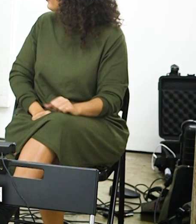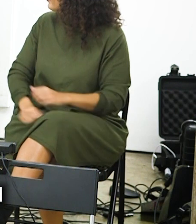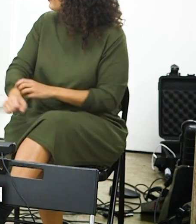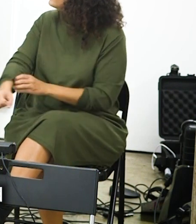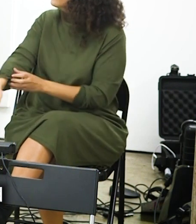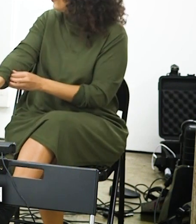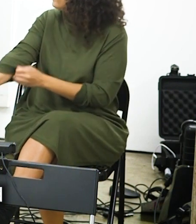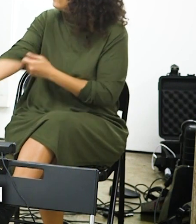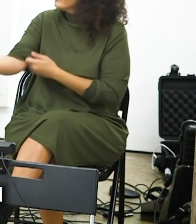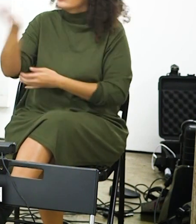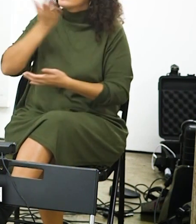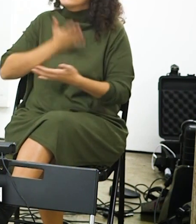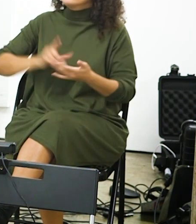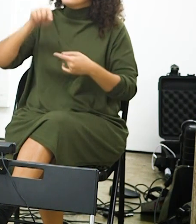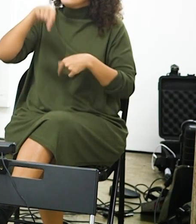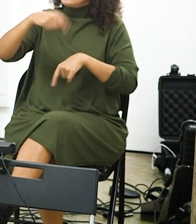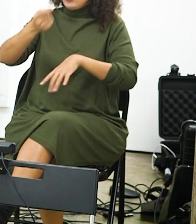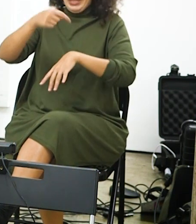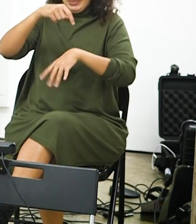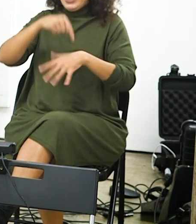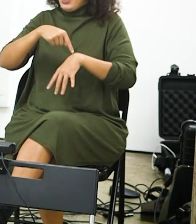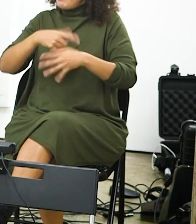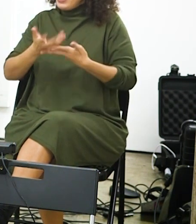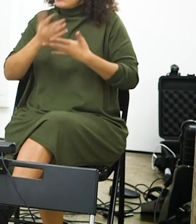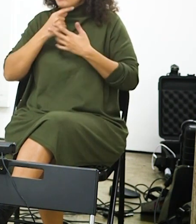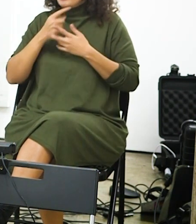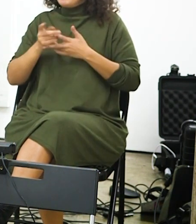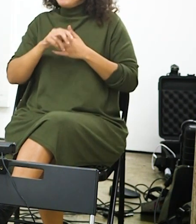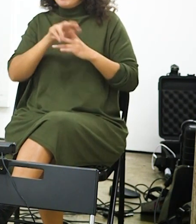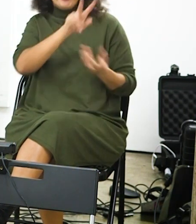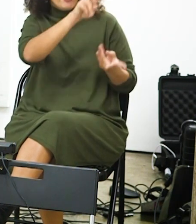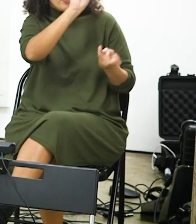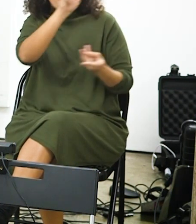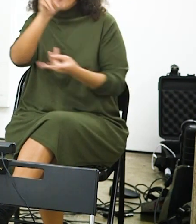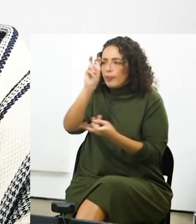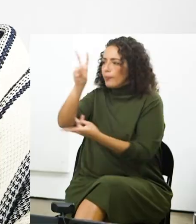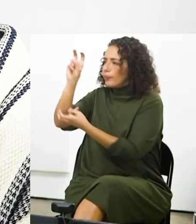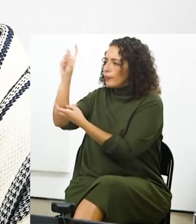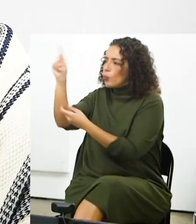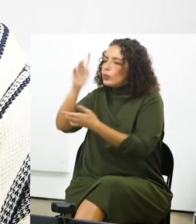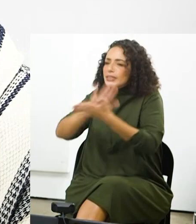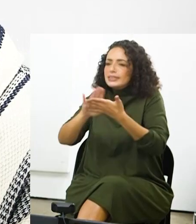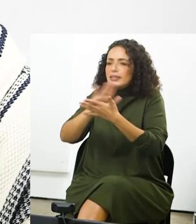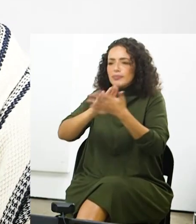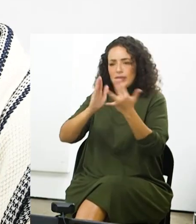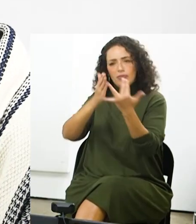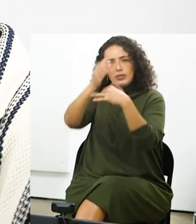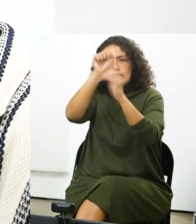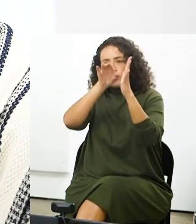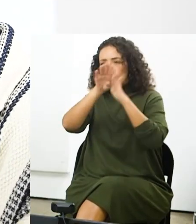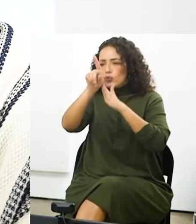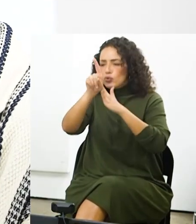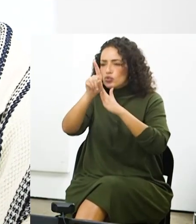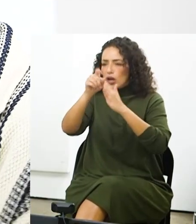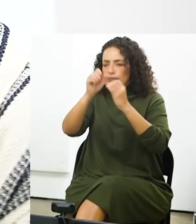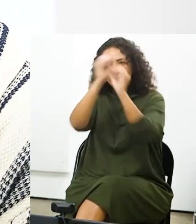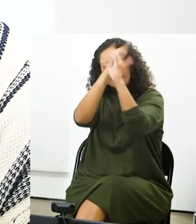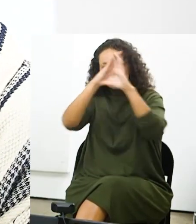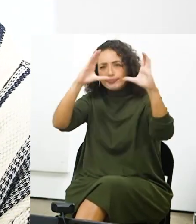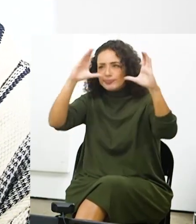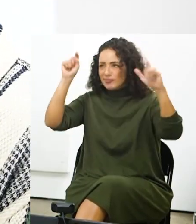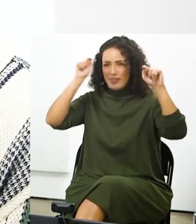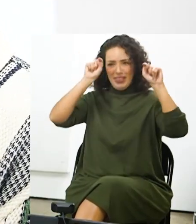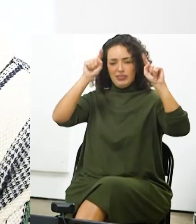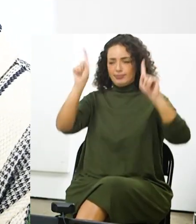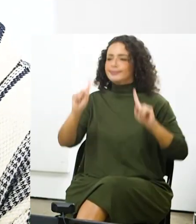so really wanted to use this time just to kind of get these voices together to try and really explore what it means for us to rehearse accessible futures. And so that's kind of what we're here to talk about